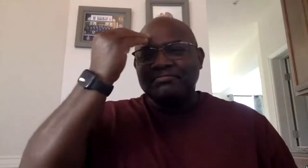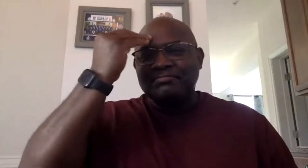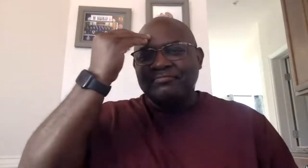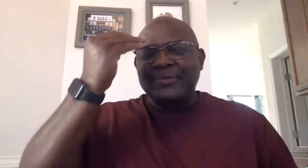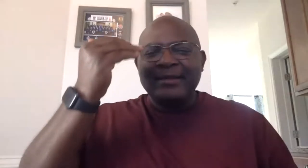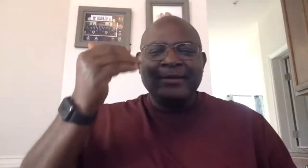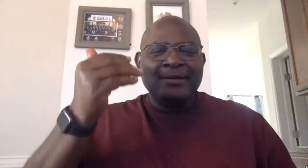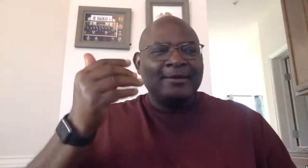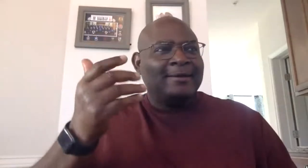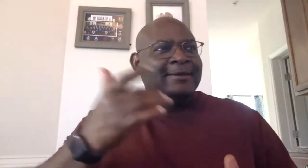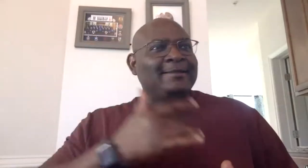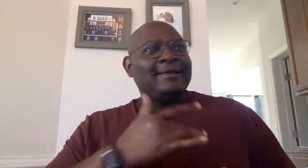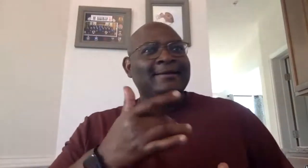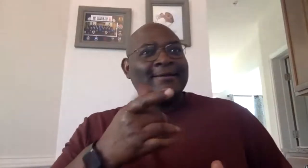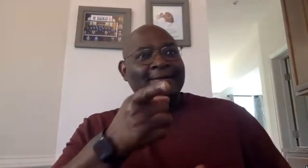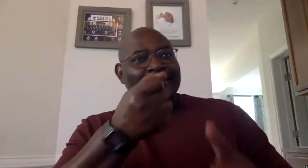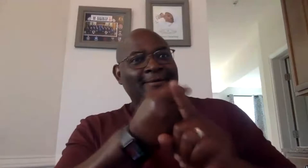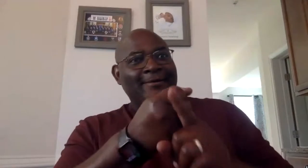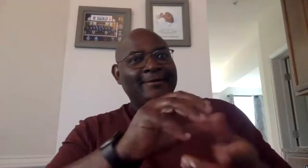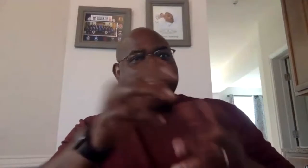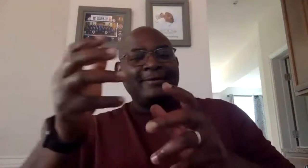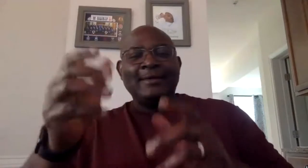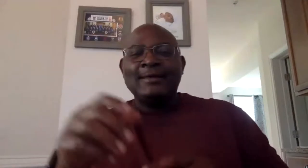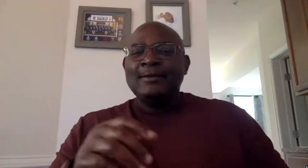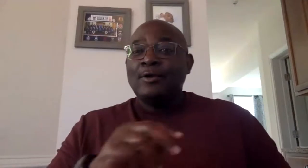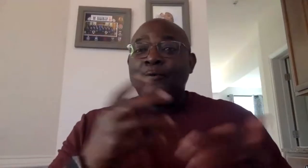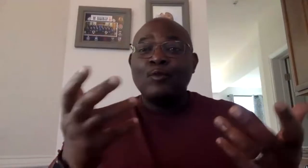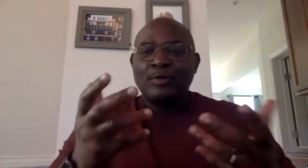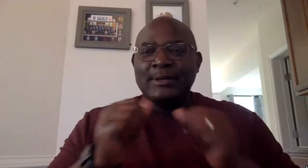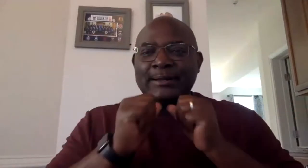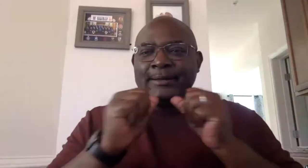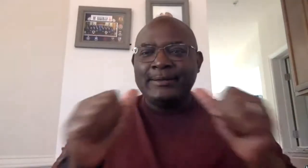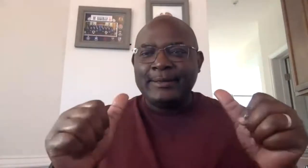So it was challenging. It was challenging. And